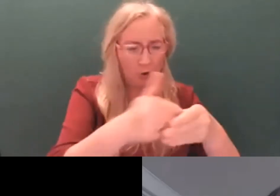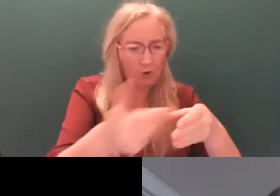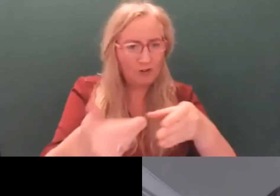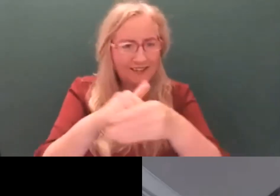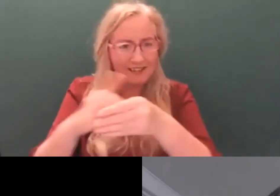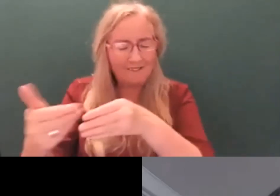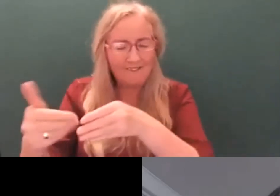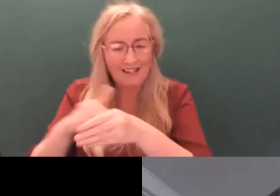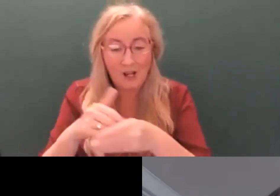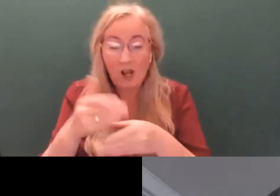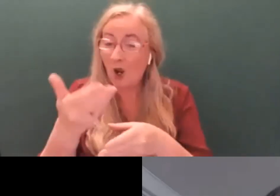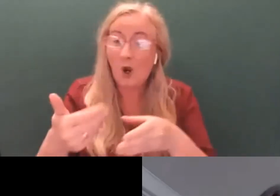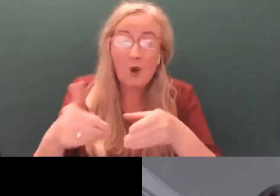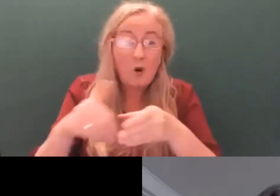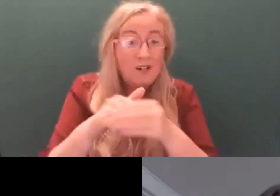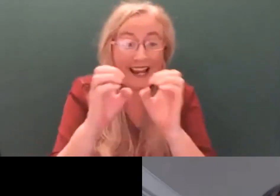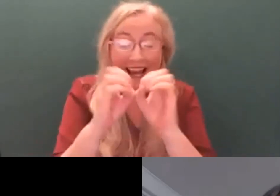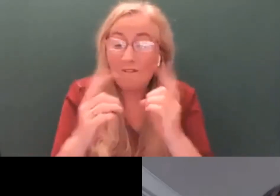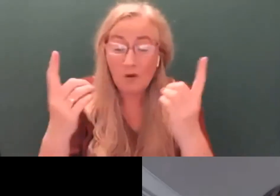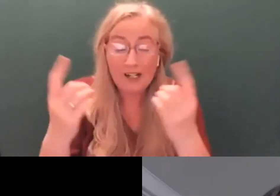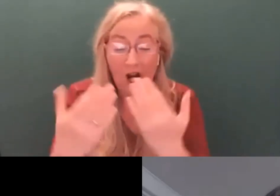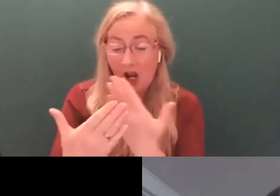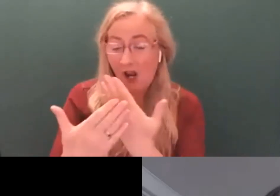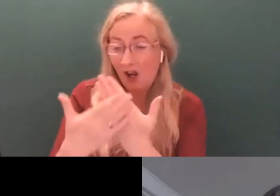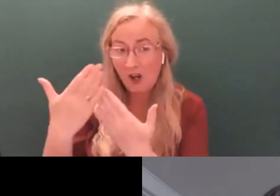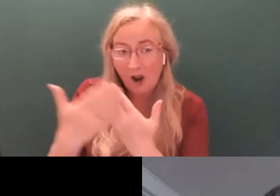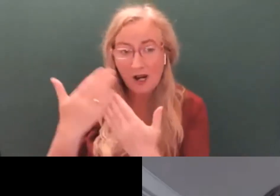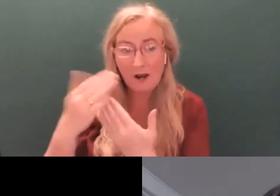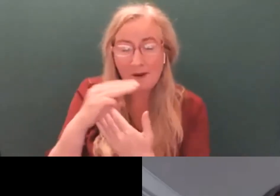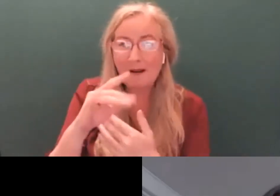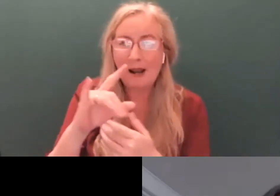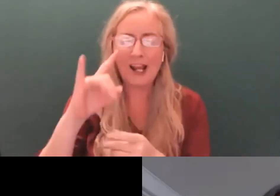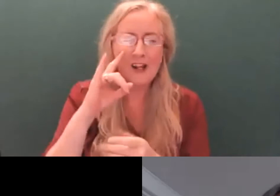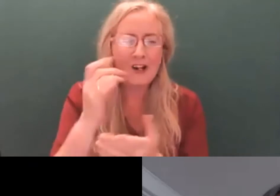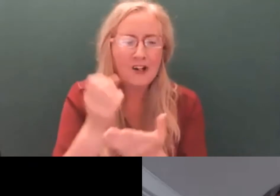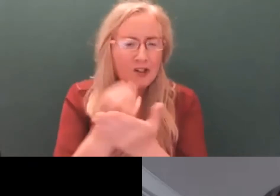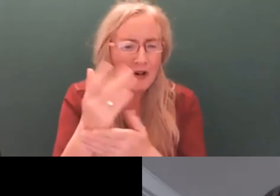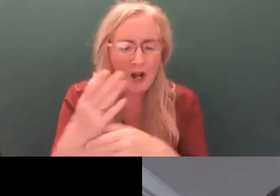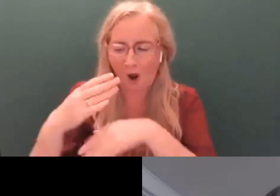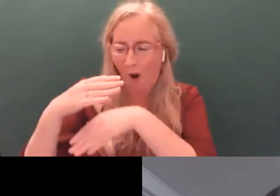means including everyone, bringing younger people in by hearing stories, bringing older